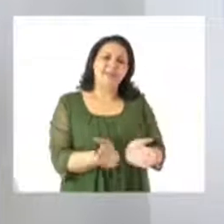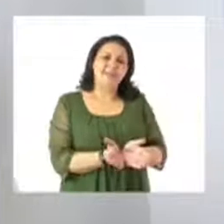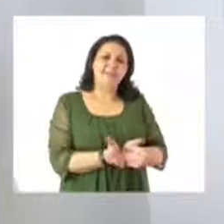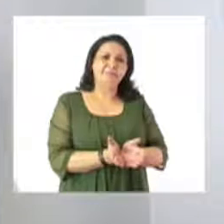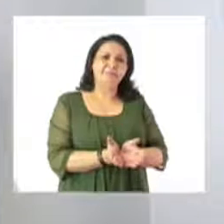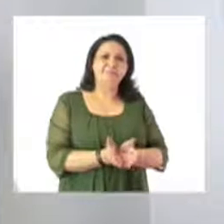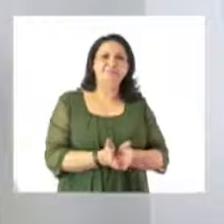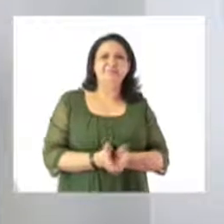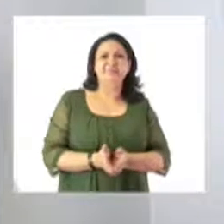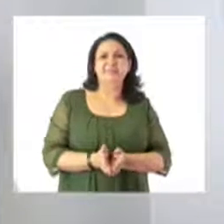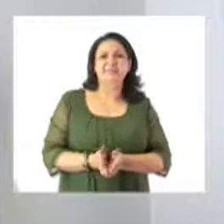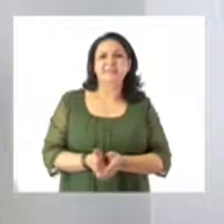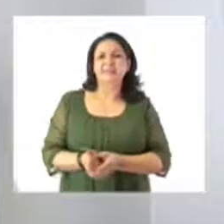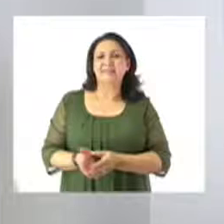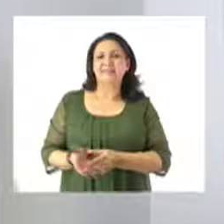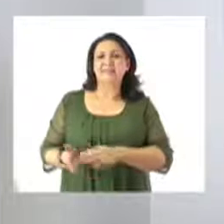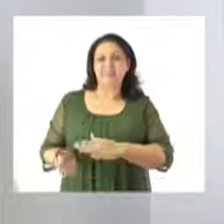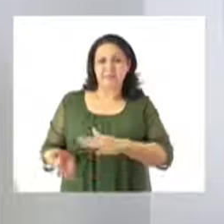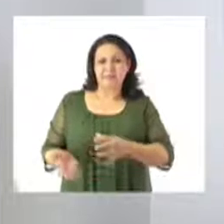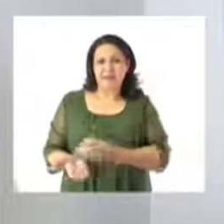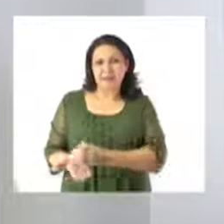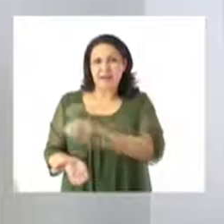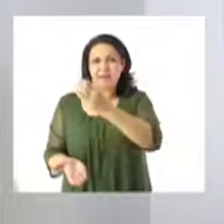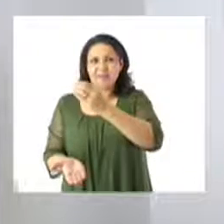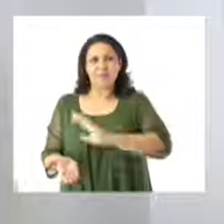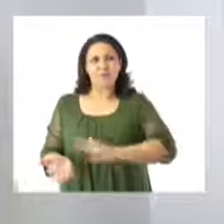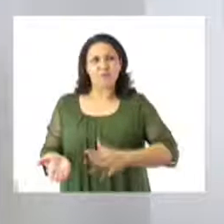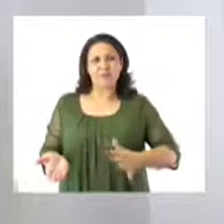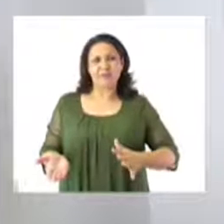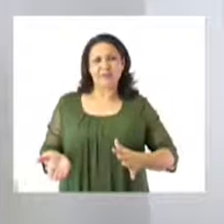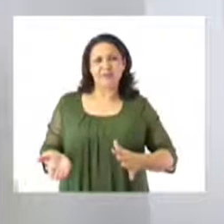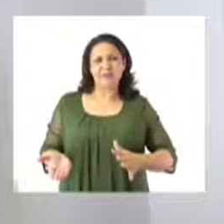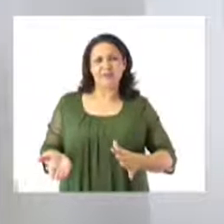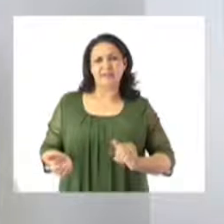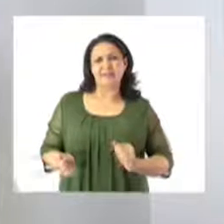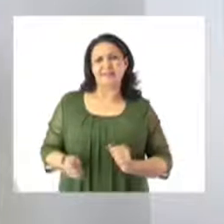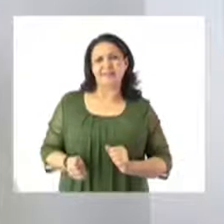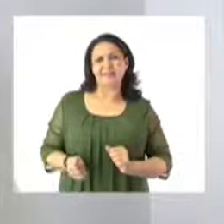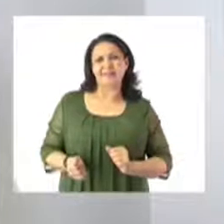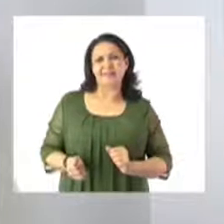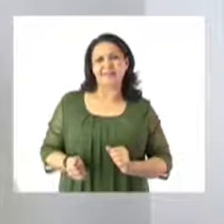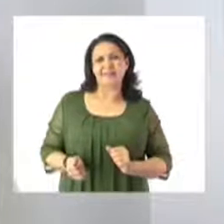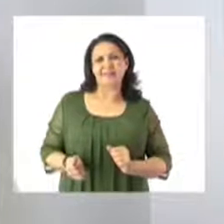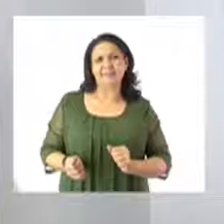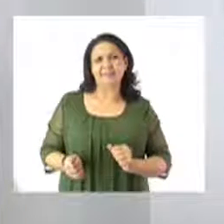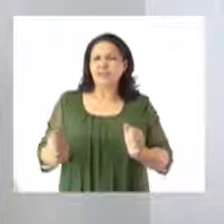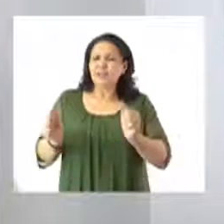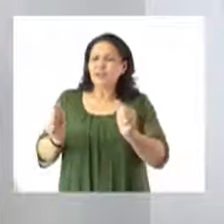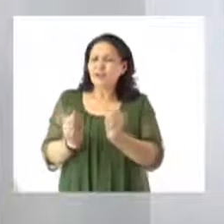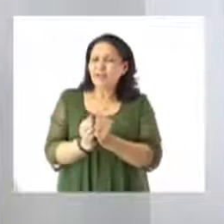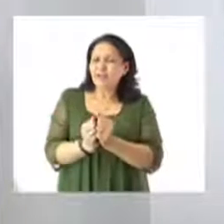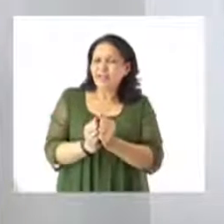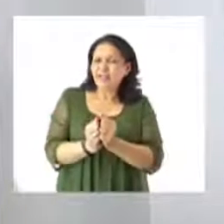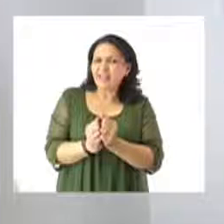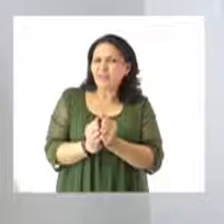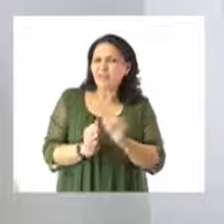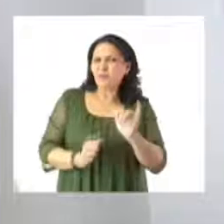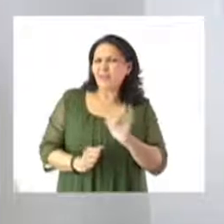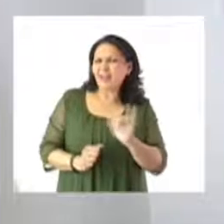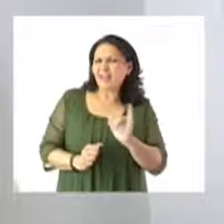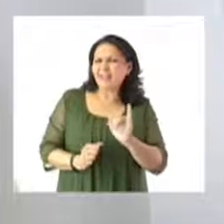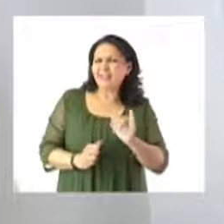at the glass of water. What do you think does this glass of water go together with? Is